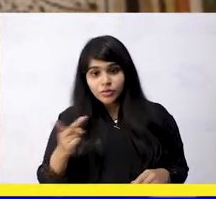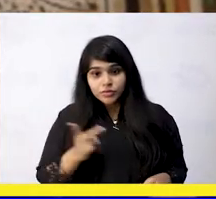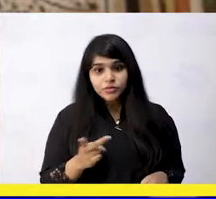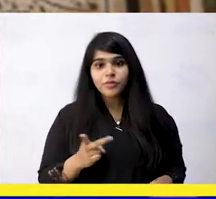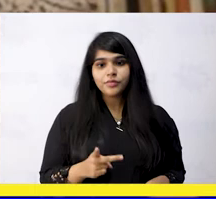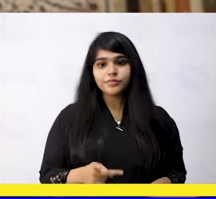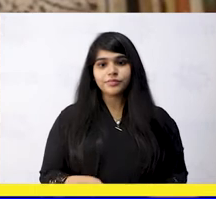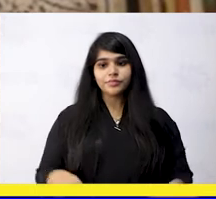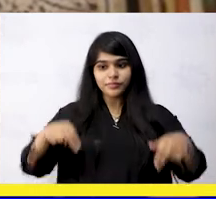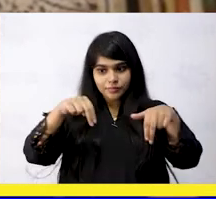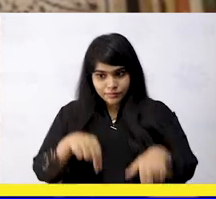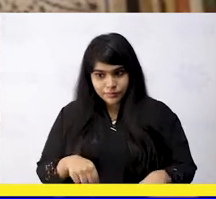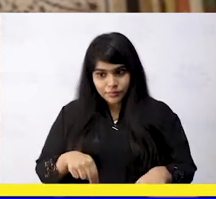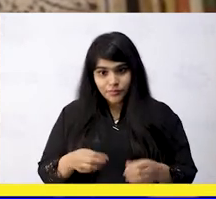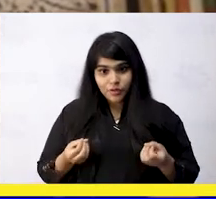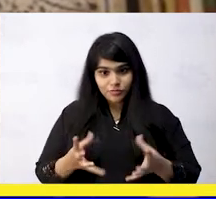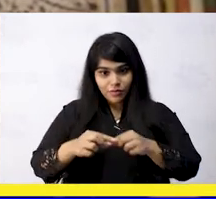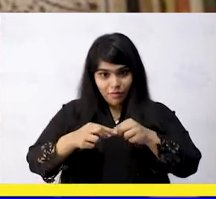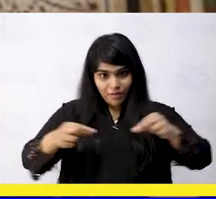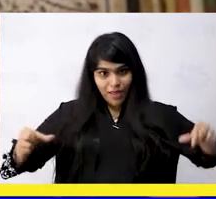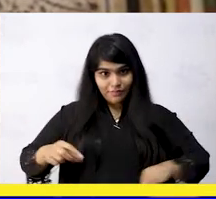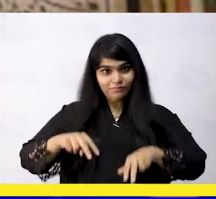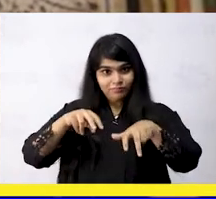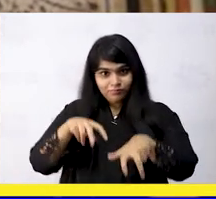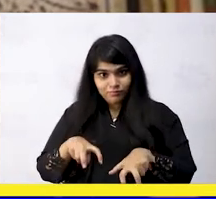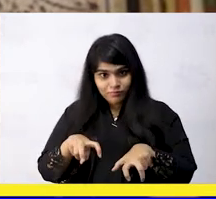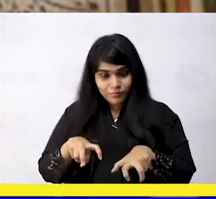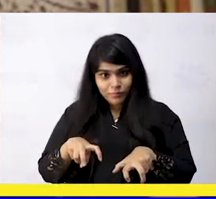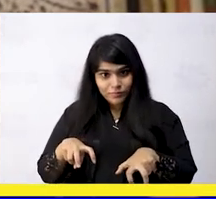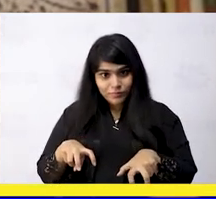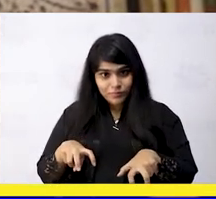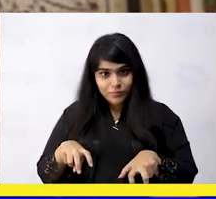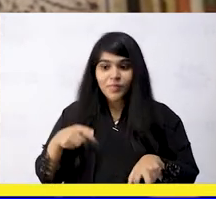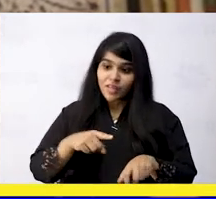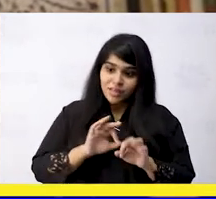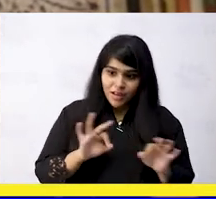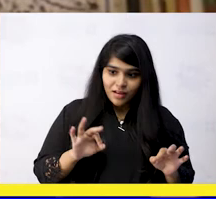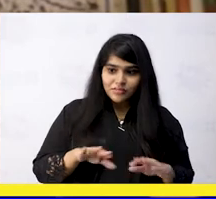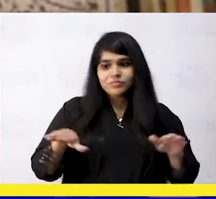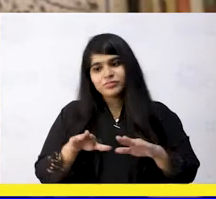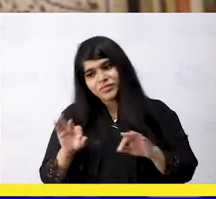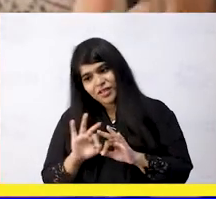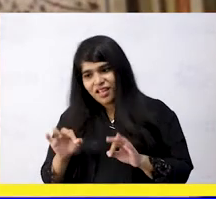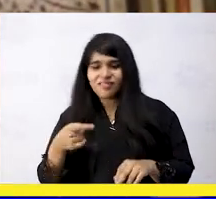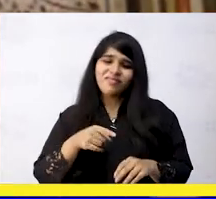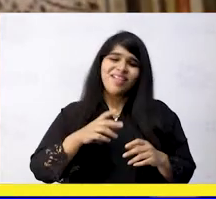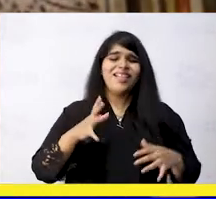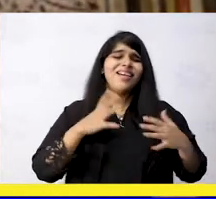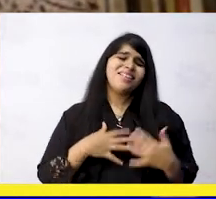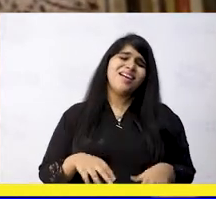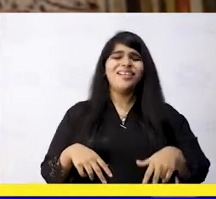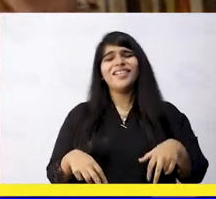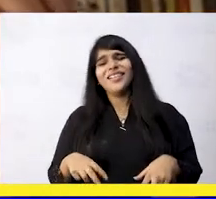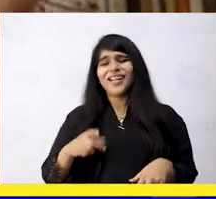Both the hare and the tortoise stood by the start line of the race. The tortoise was ready. The hare just stood